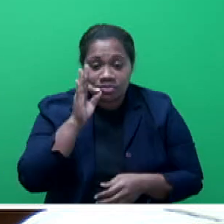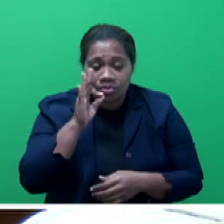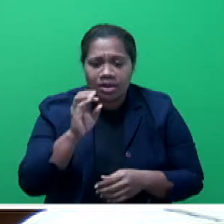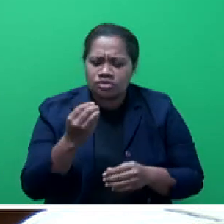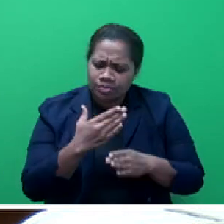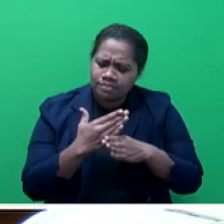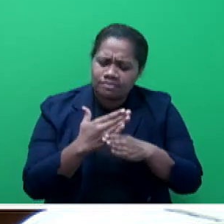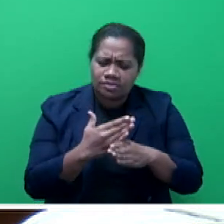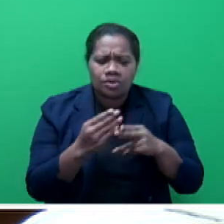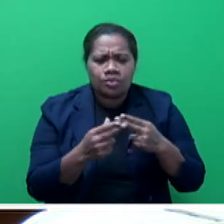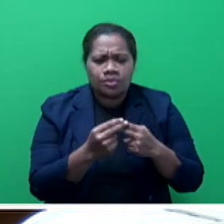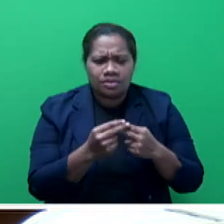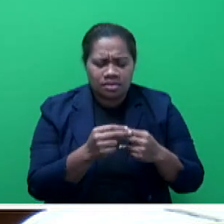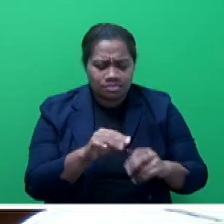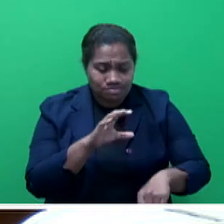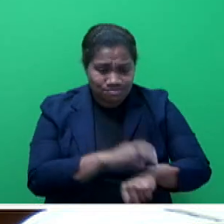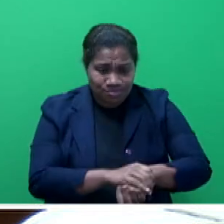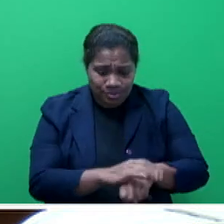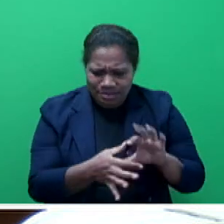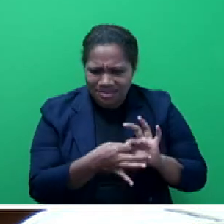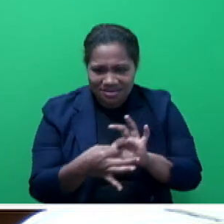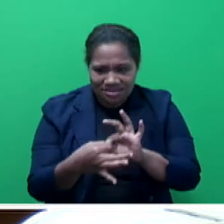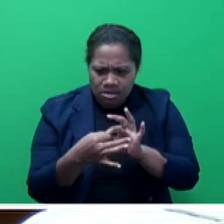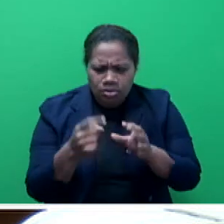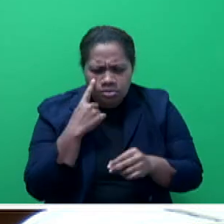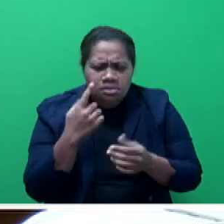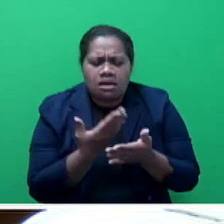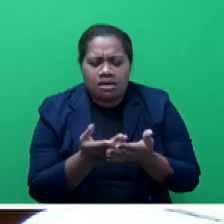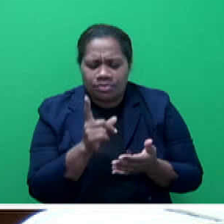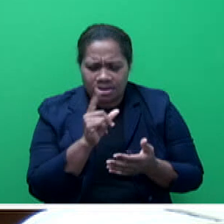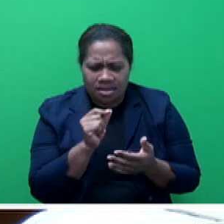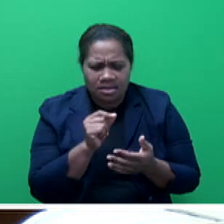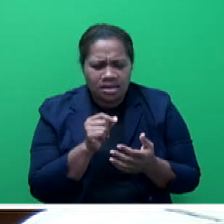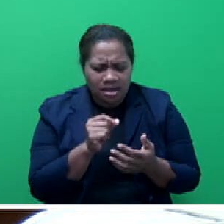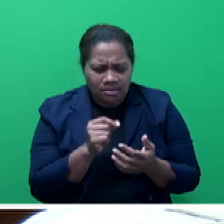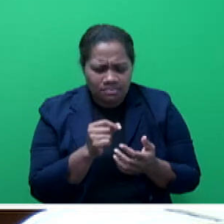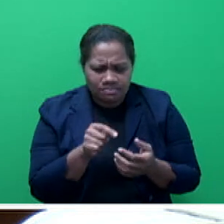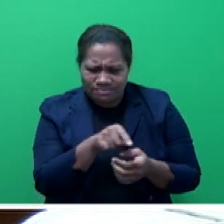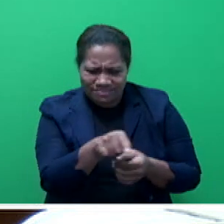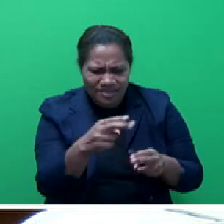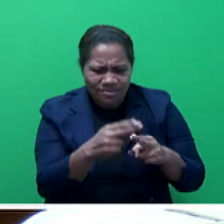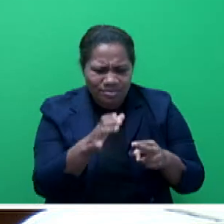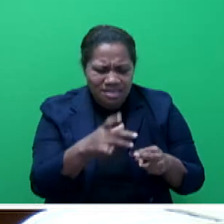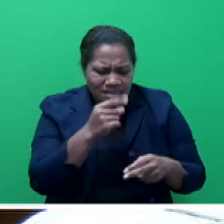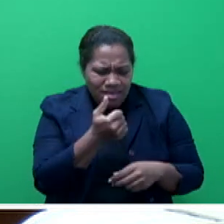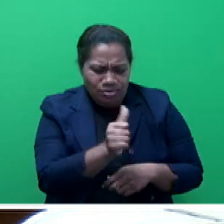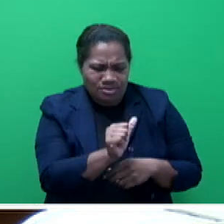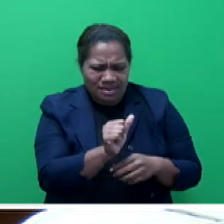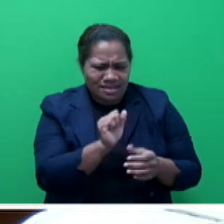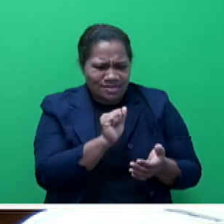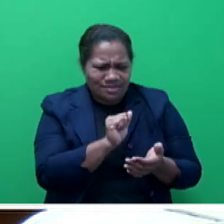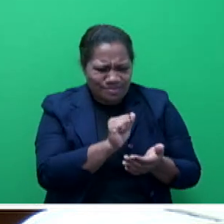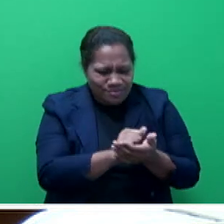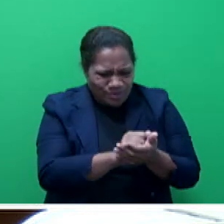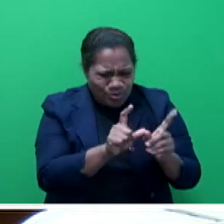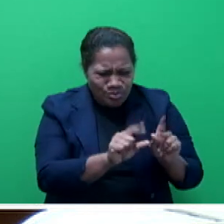Force to see how we could engage these farmers into meaningful activity which will result in them earning